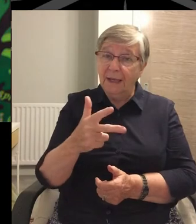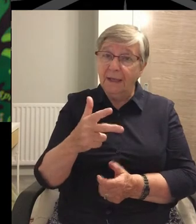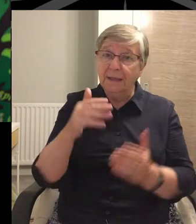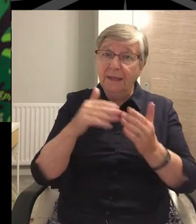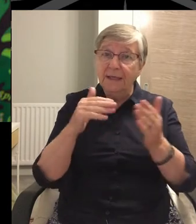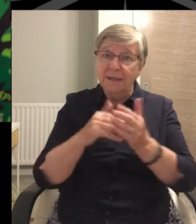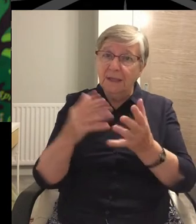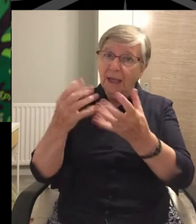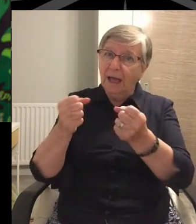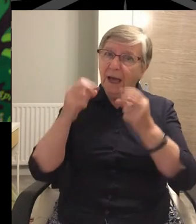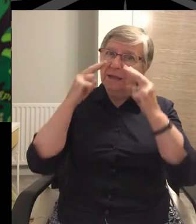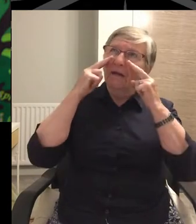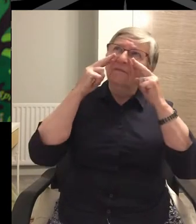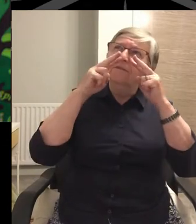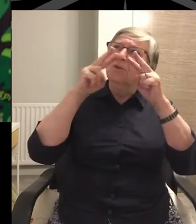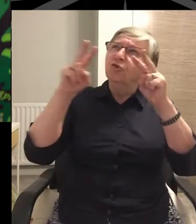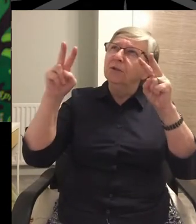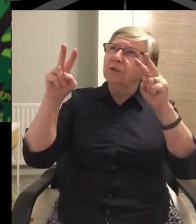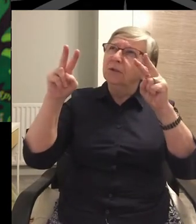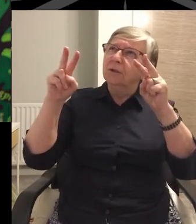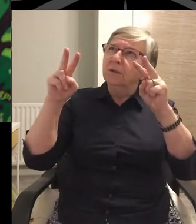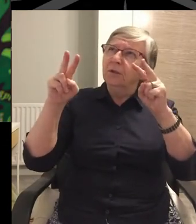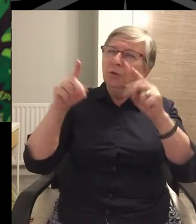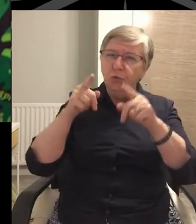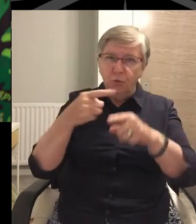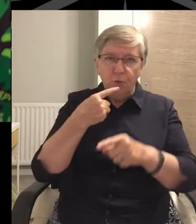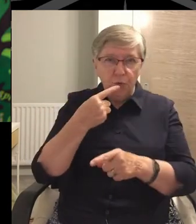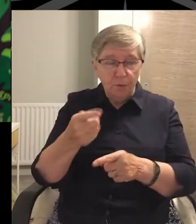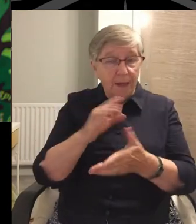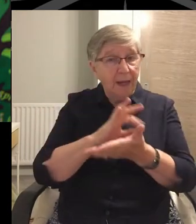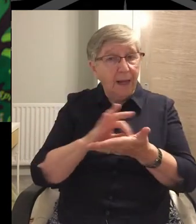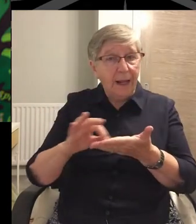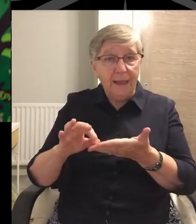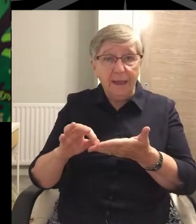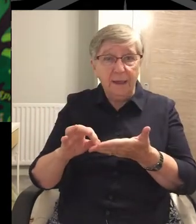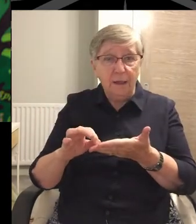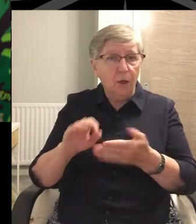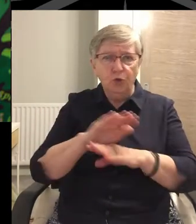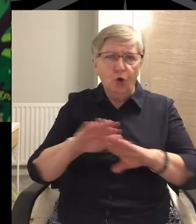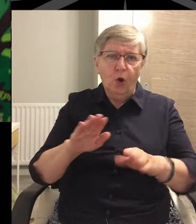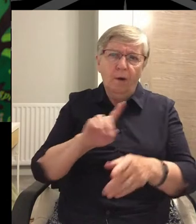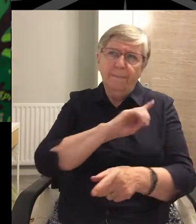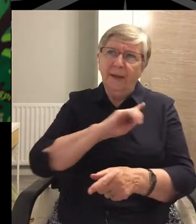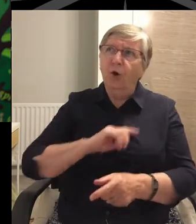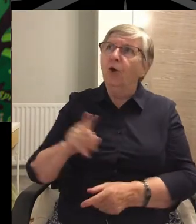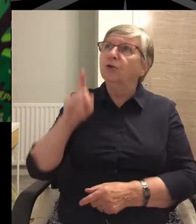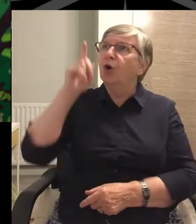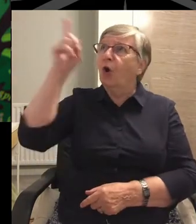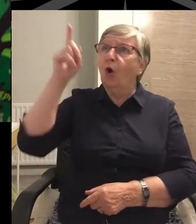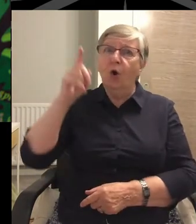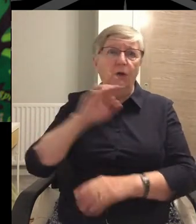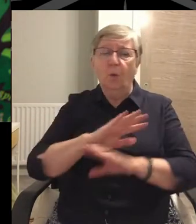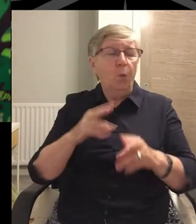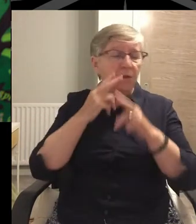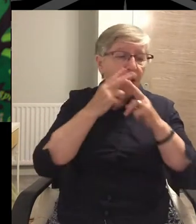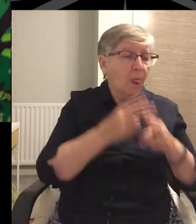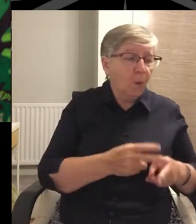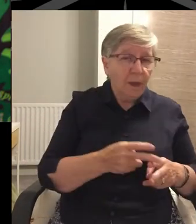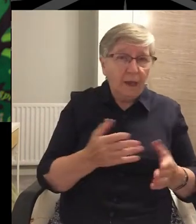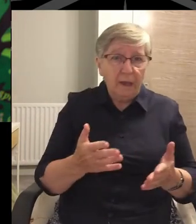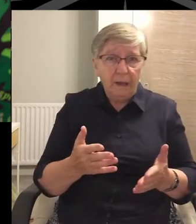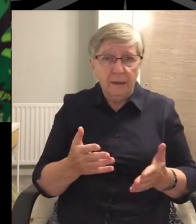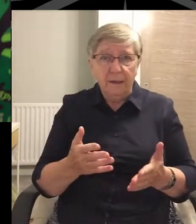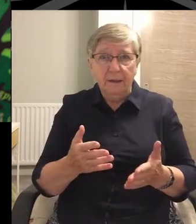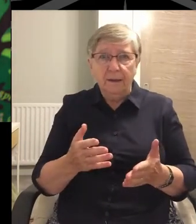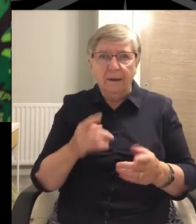8, Ezekiel was given a vision to make clear that the exile was not because God was caught off guard, not because the Babylonians